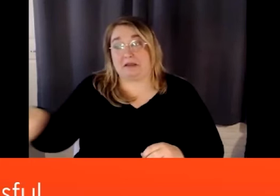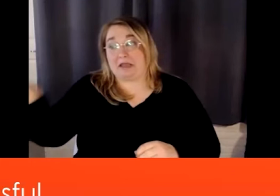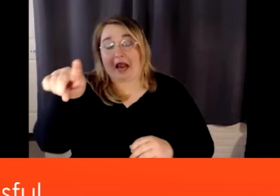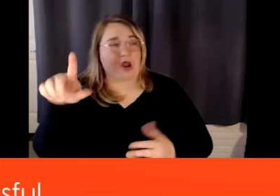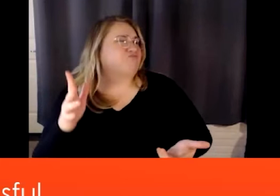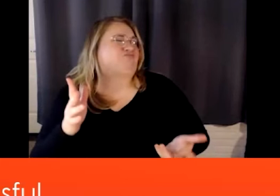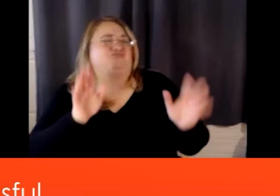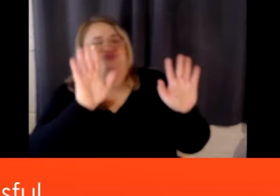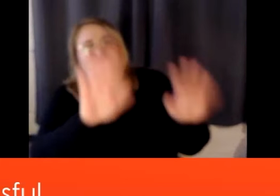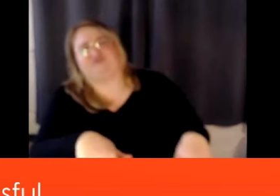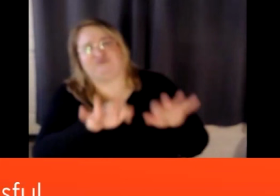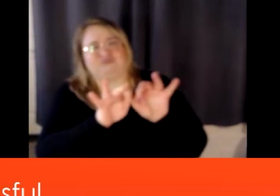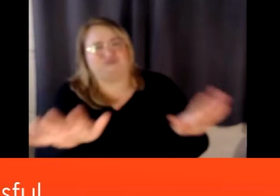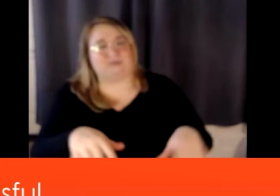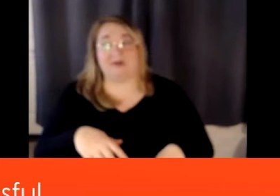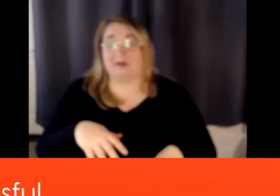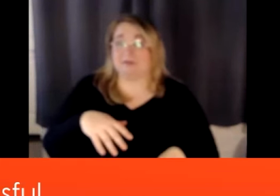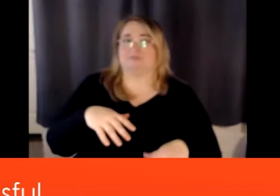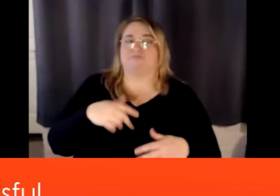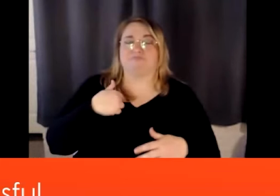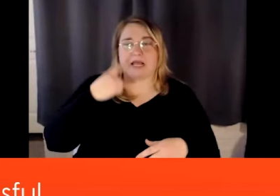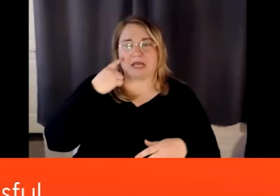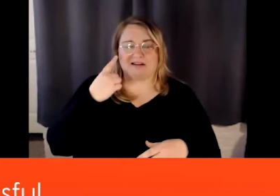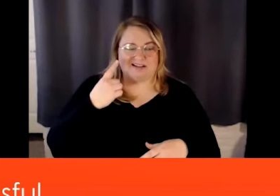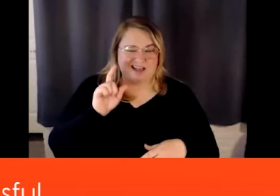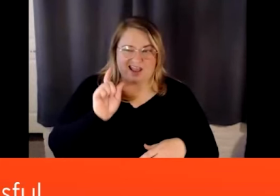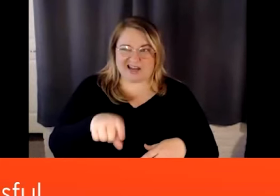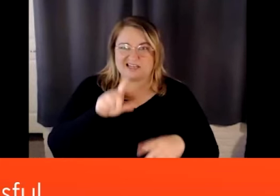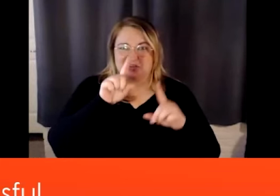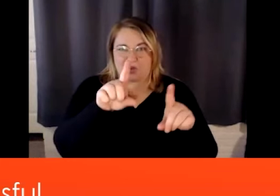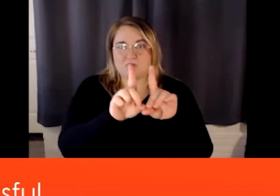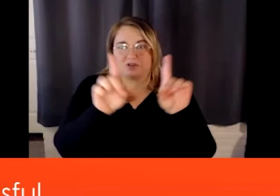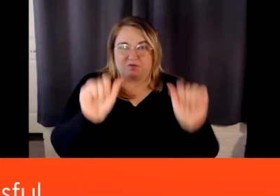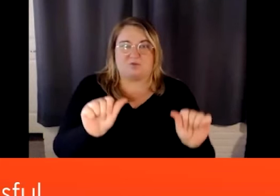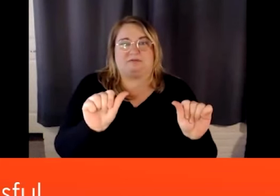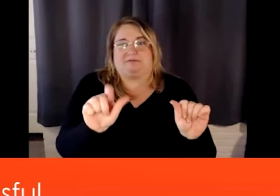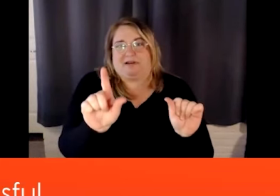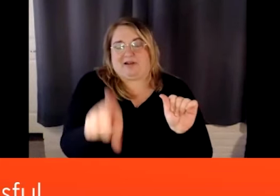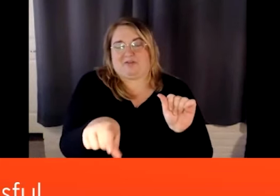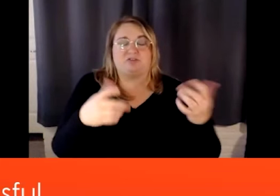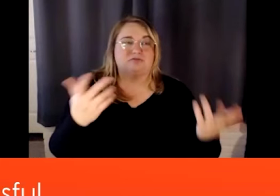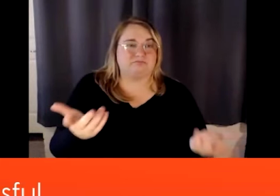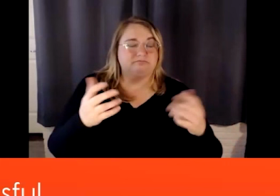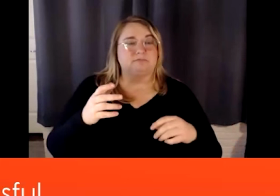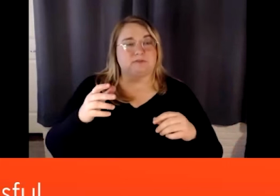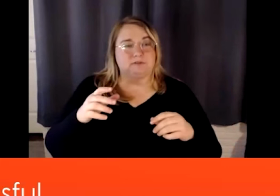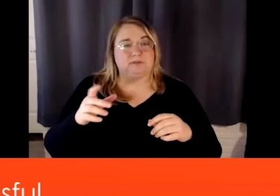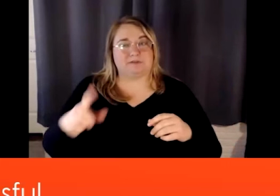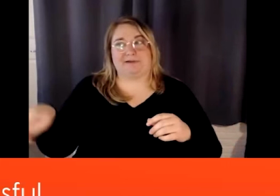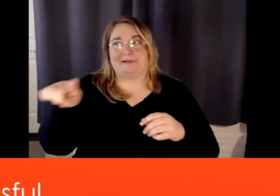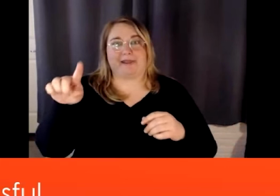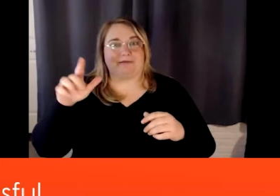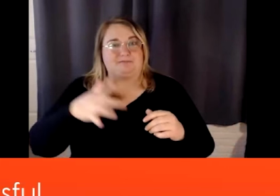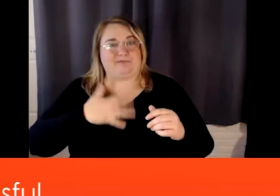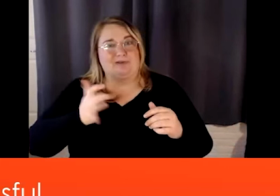degree because that seems to be what's important to some of these folks. Kind of had my eye on Fresno City College. I'd already been involved